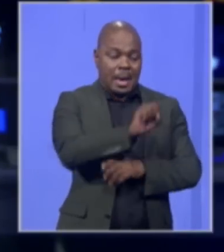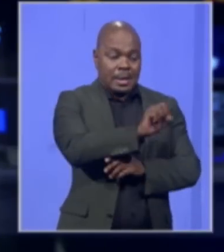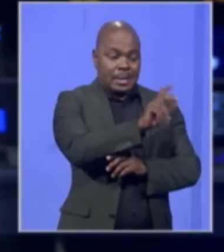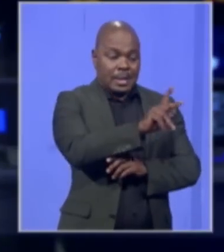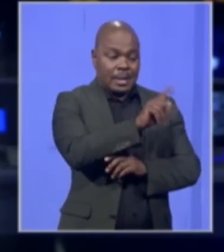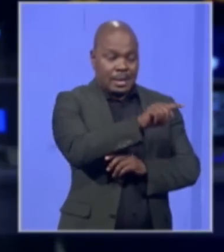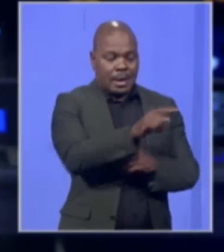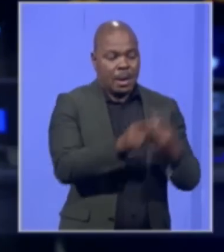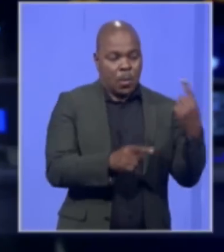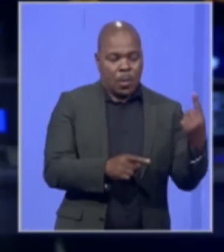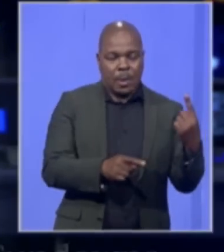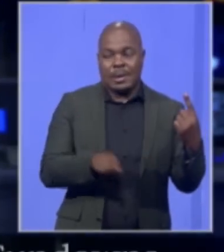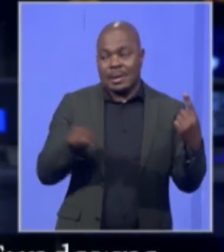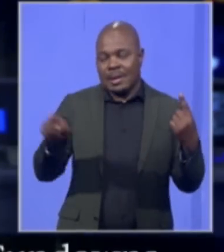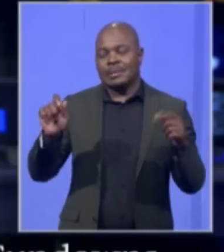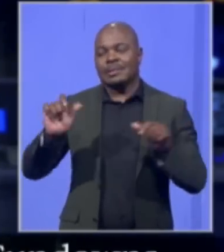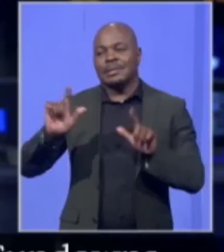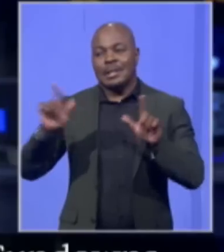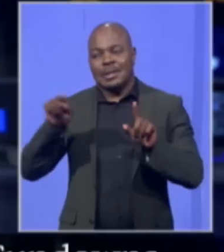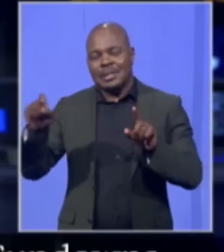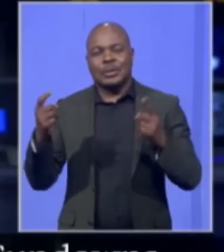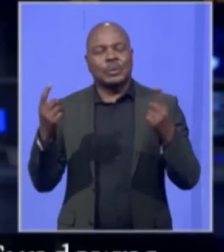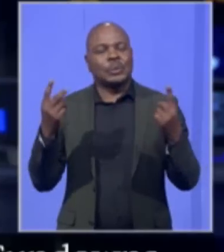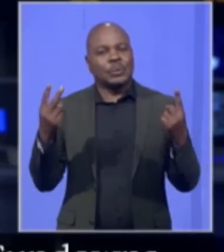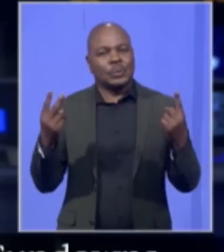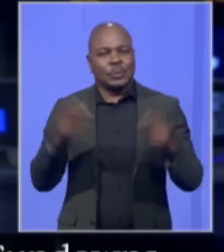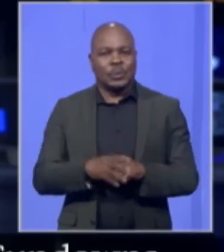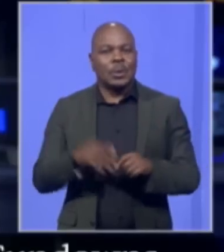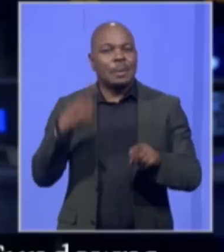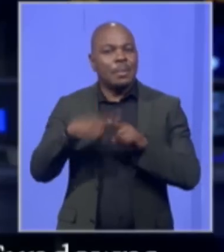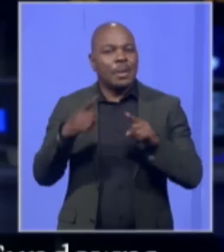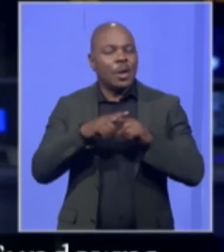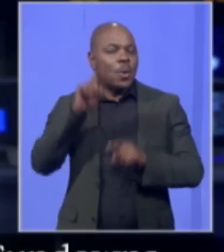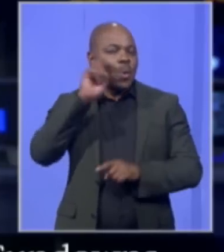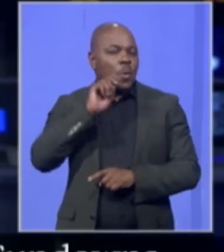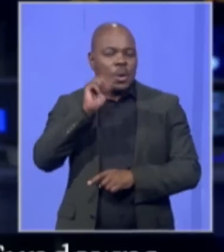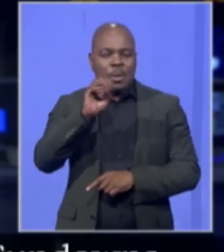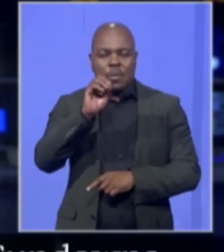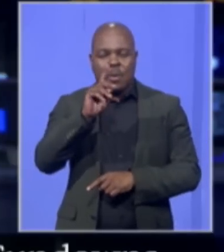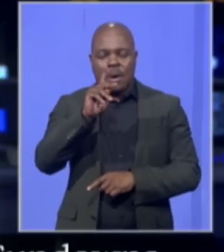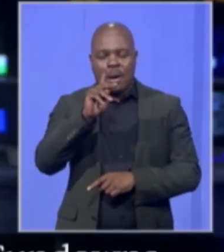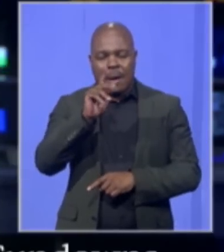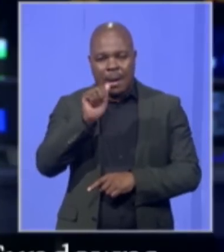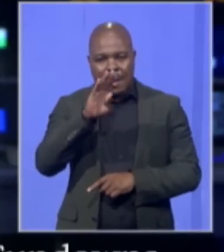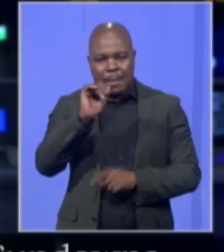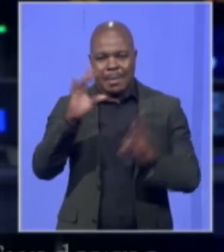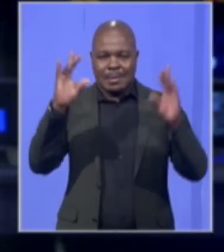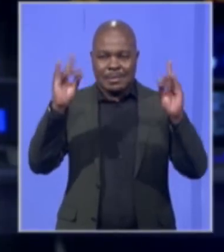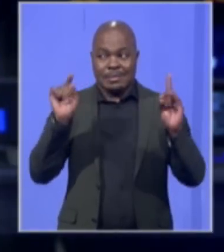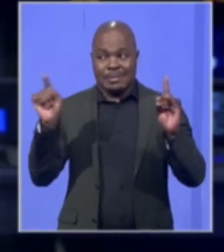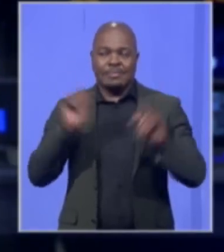United ke ntlha ho tse pedi tsa Mamelodi Sundowns Old Peter Mokaba Stadium.